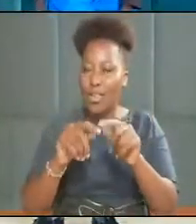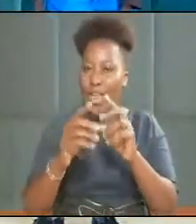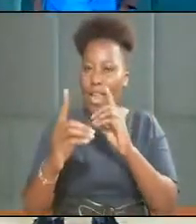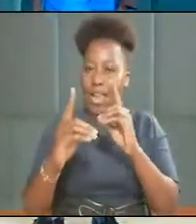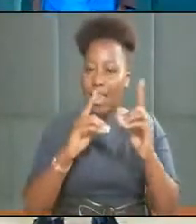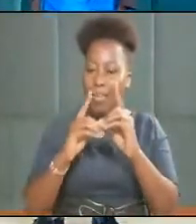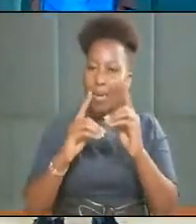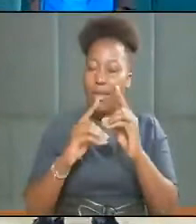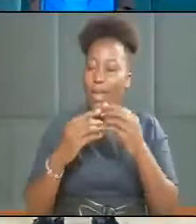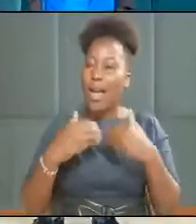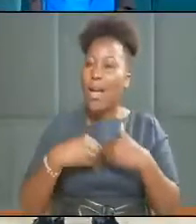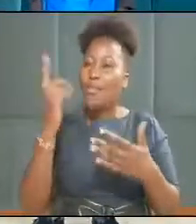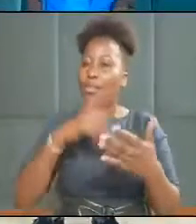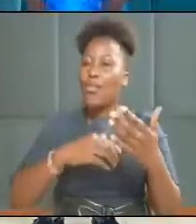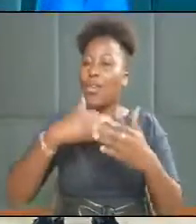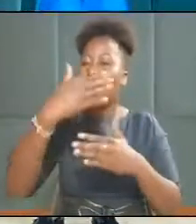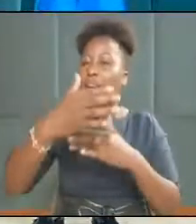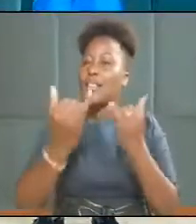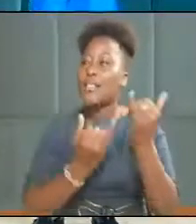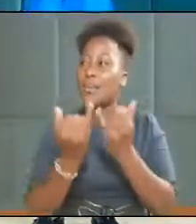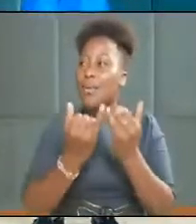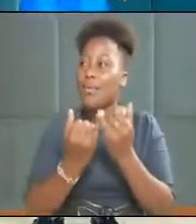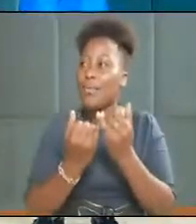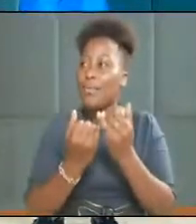debate. What do we have for next Sabbath?